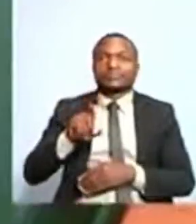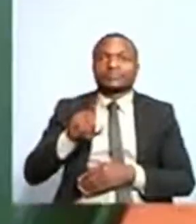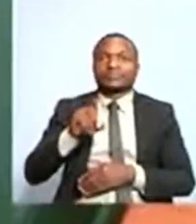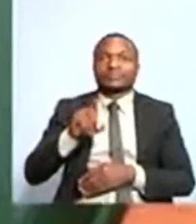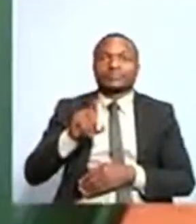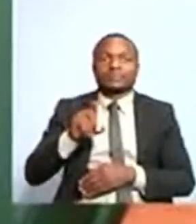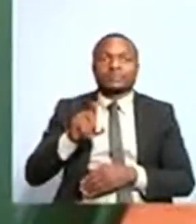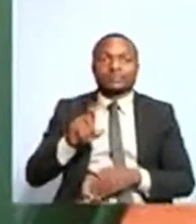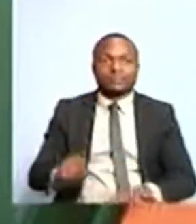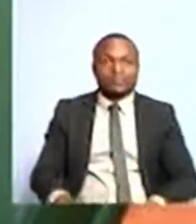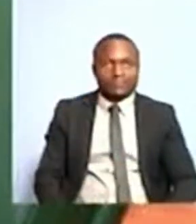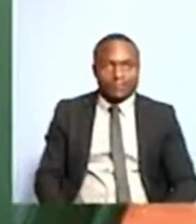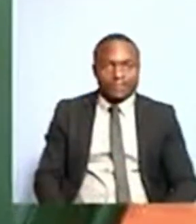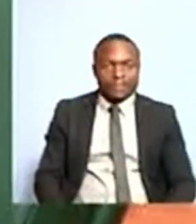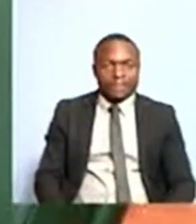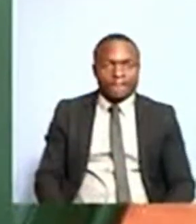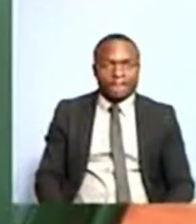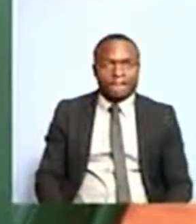Other than